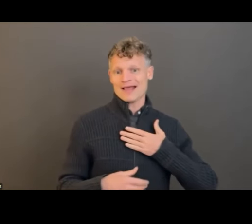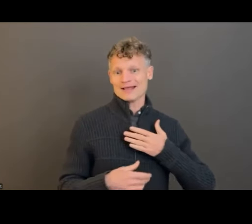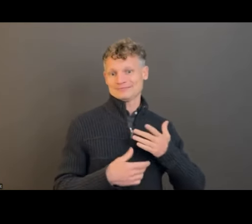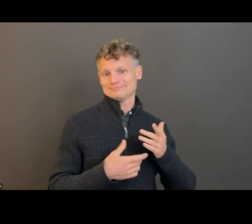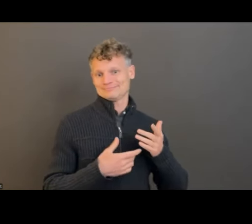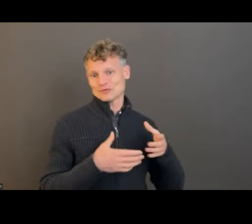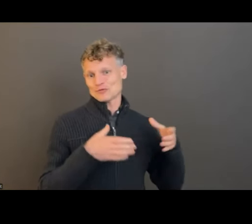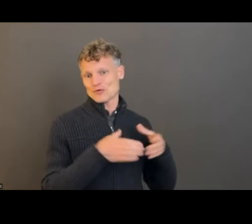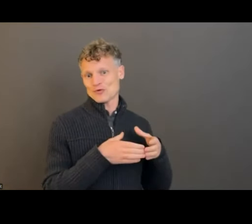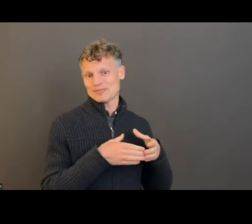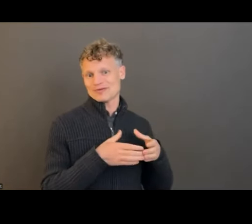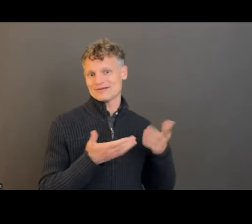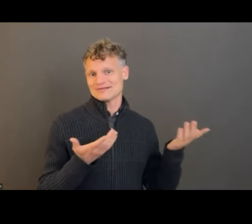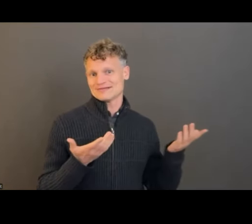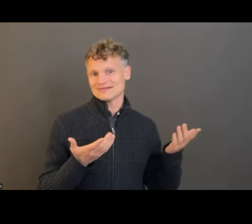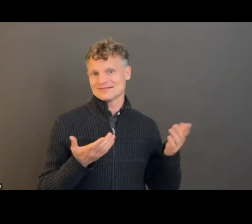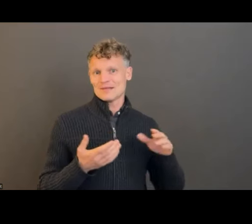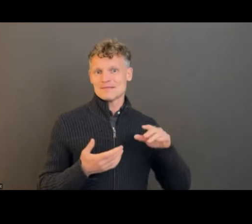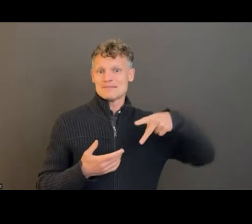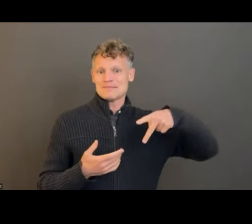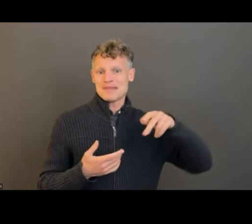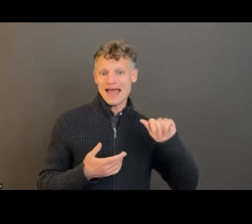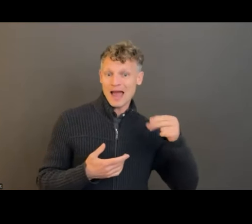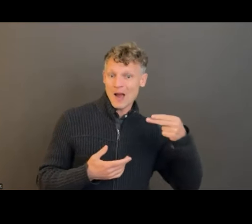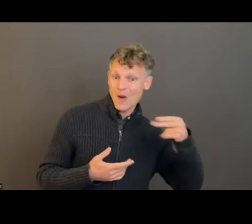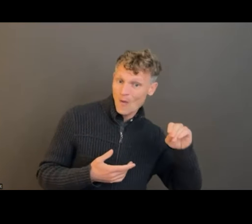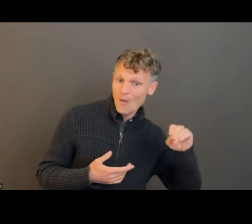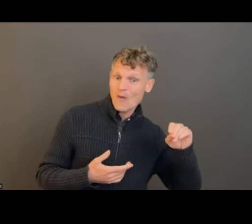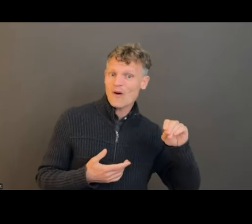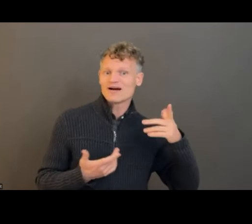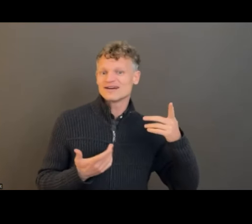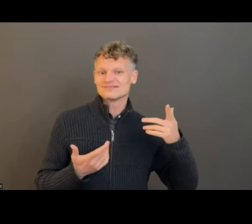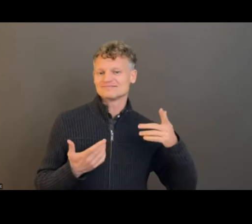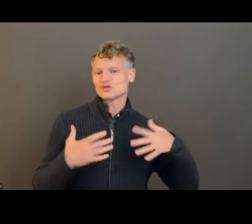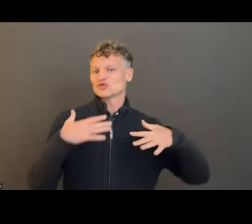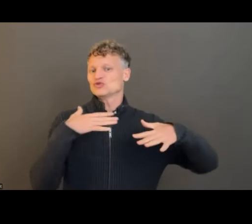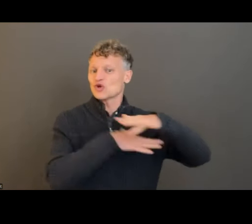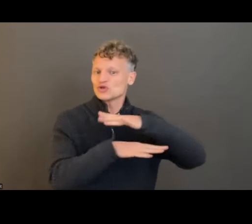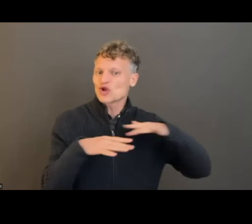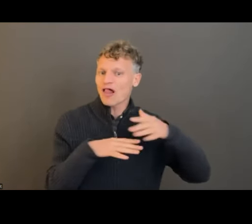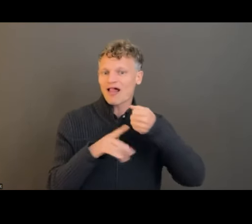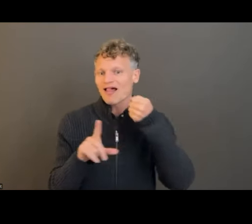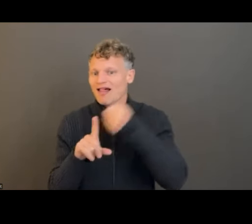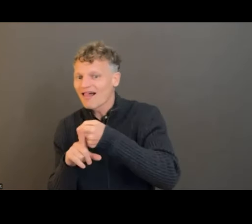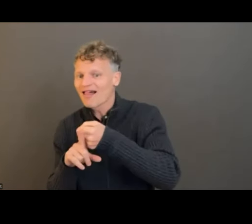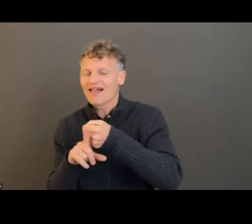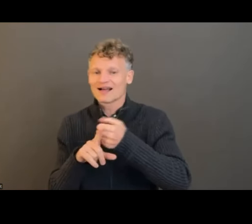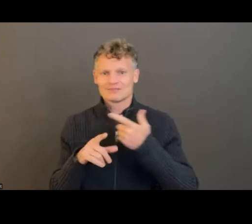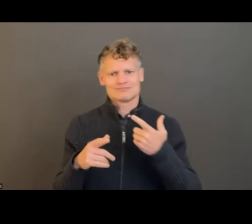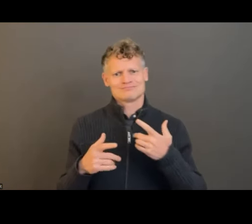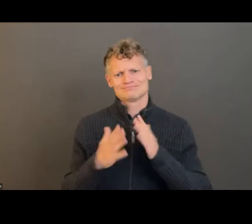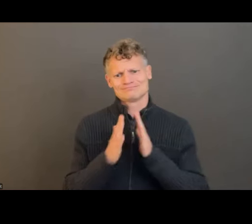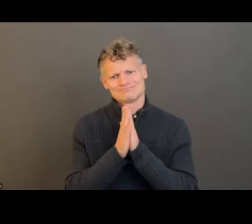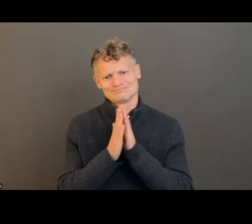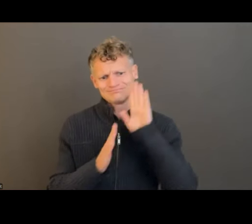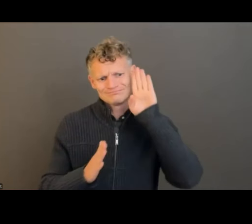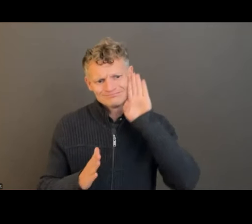Health and Equity at the Pan American Health Organization for your kindness in sharing with us the tools,